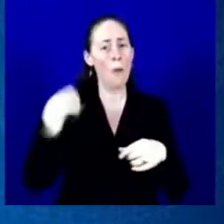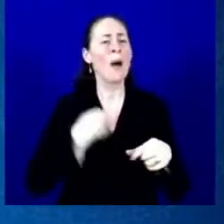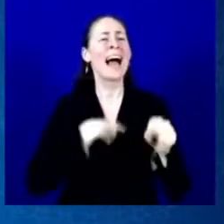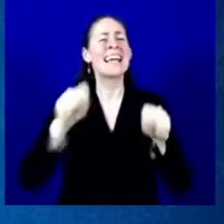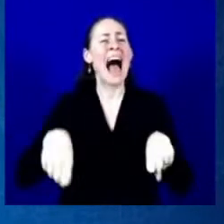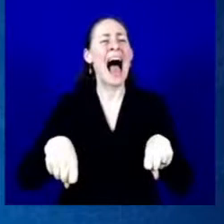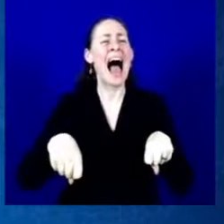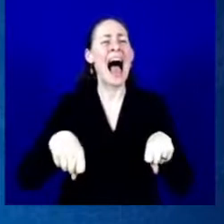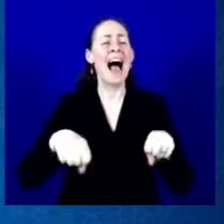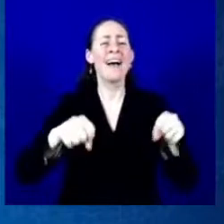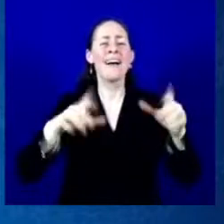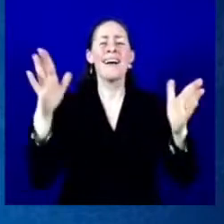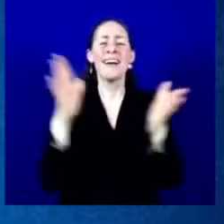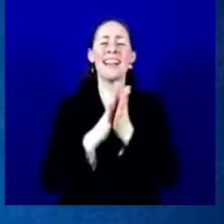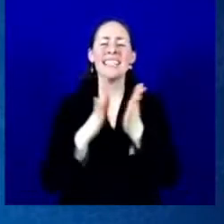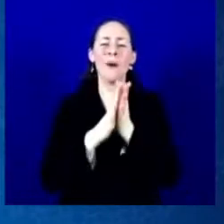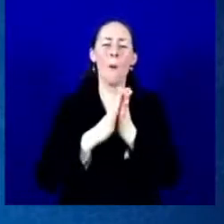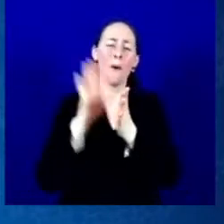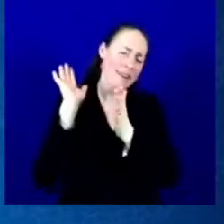now.